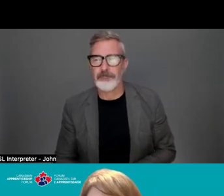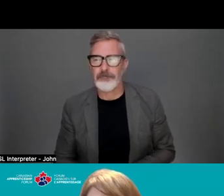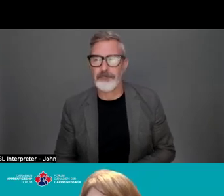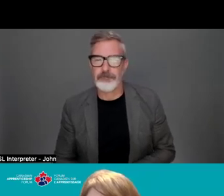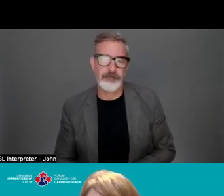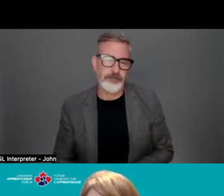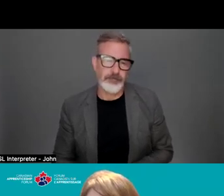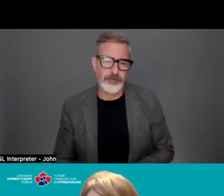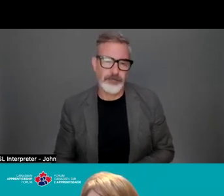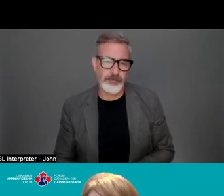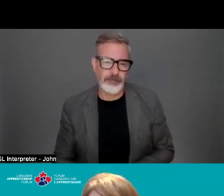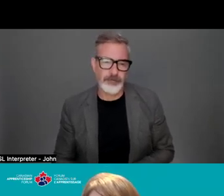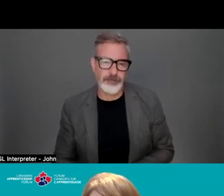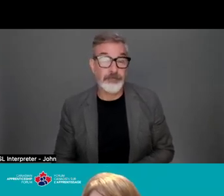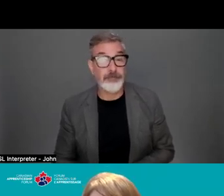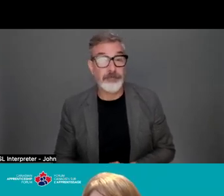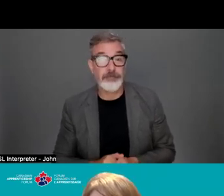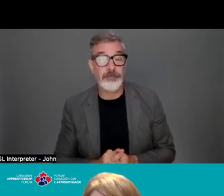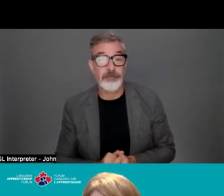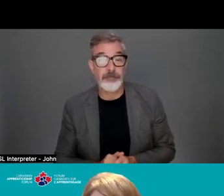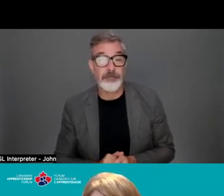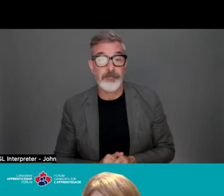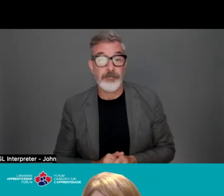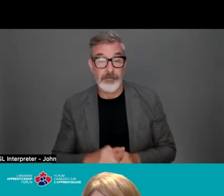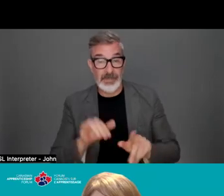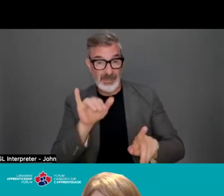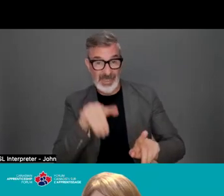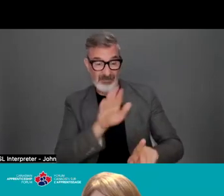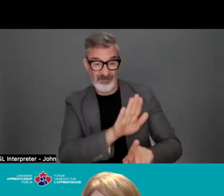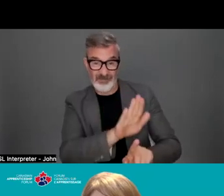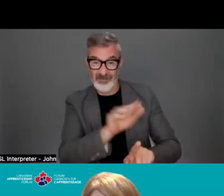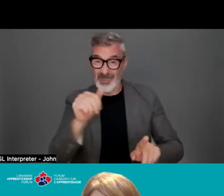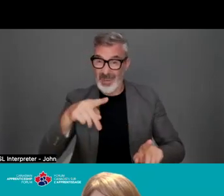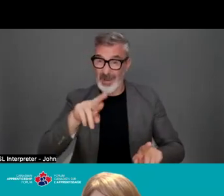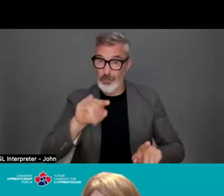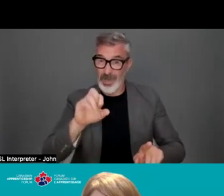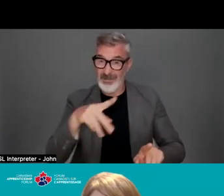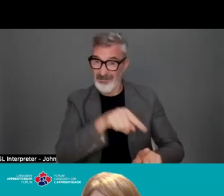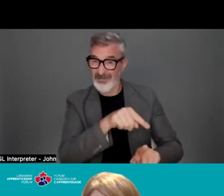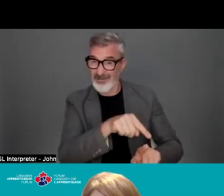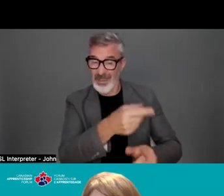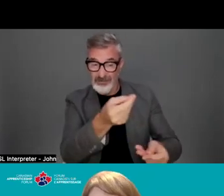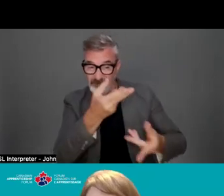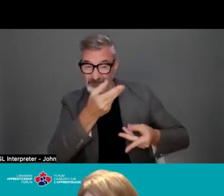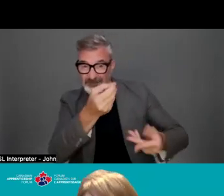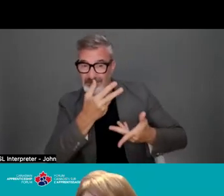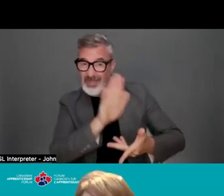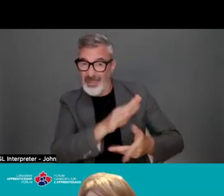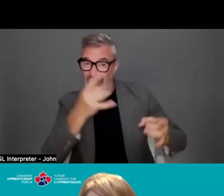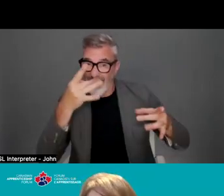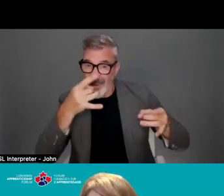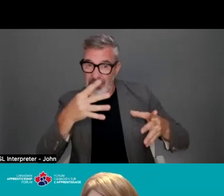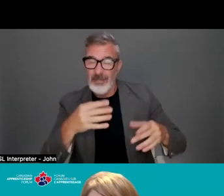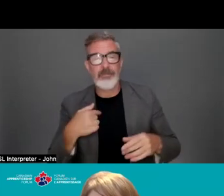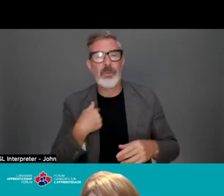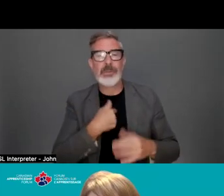So based on the apprentice feedback we received, we are on a journey in terms of trying to implement more solutions